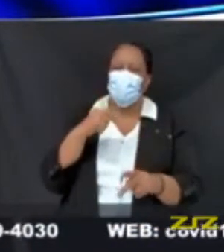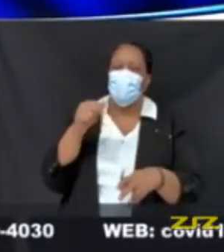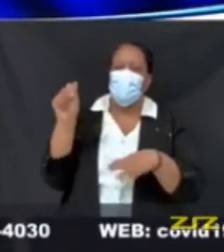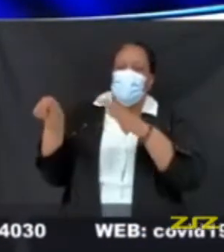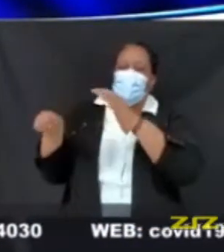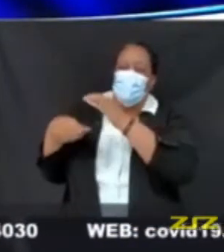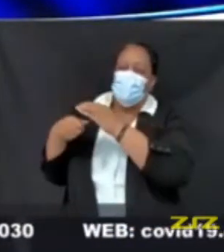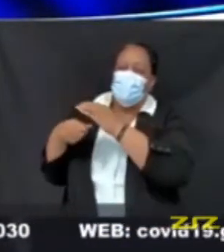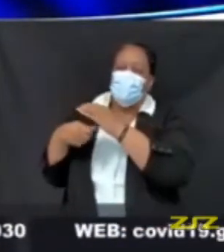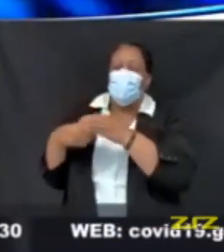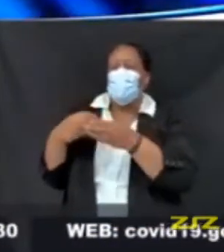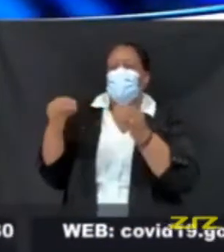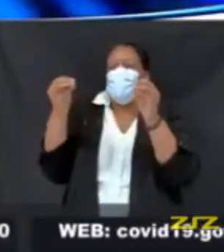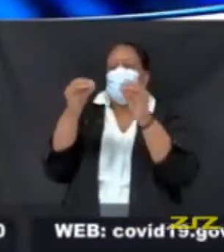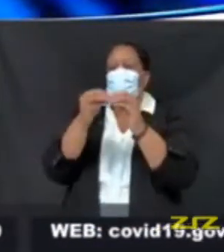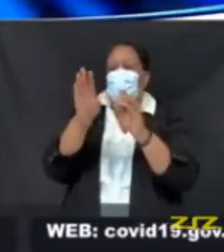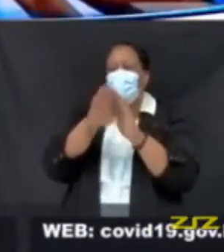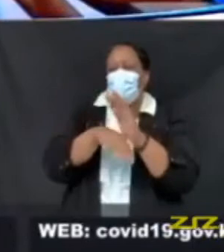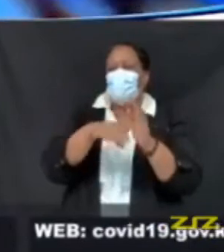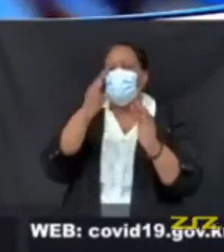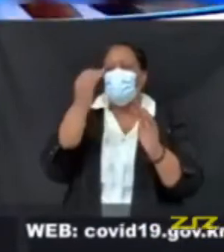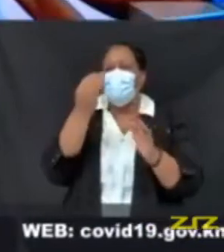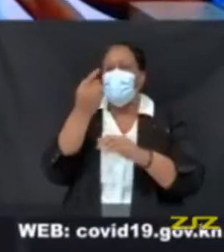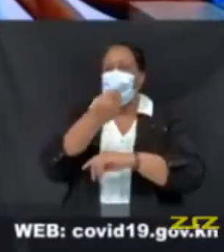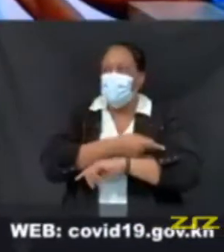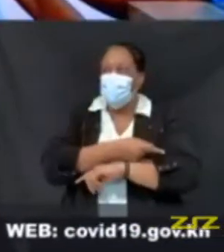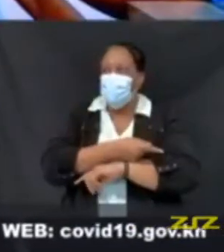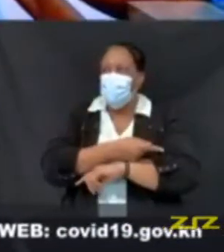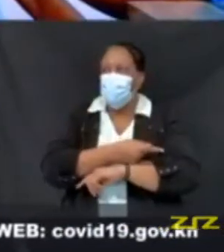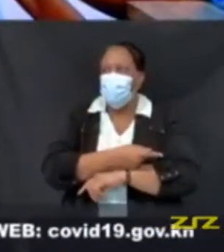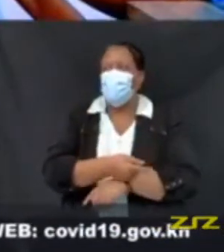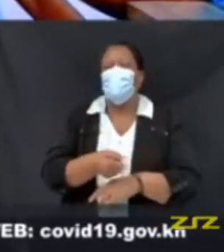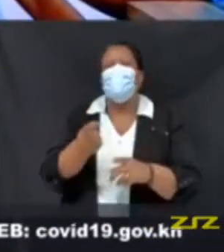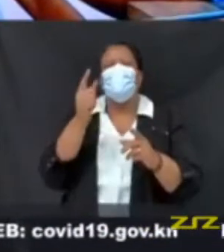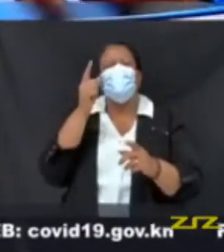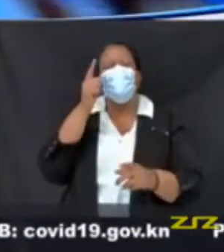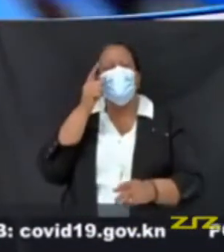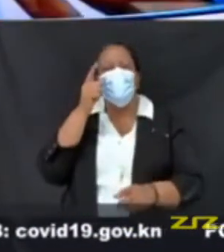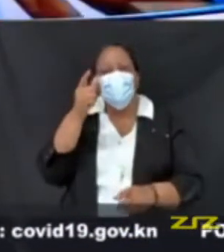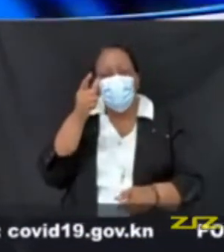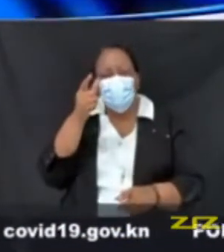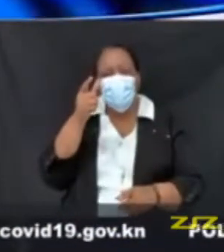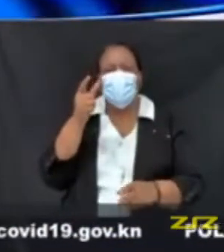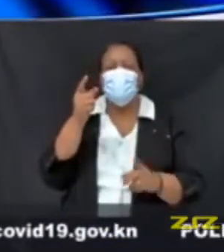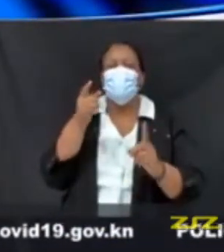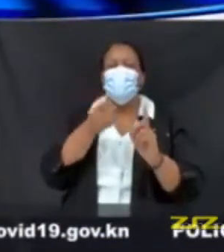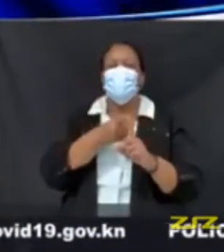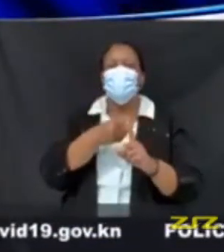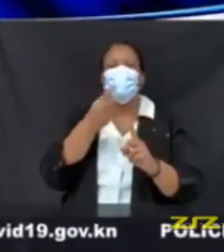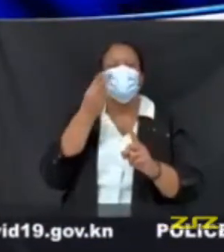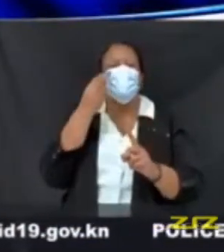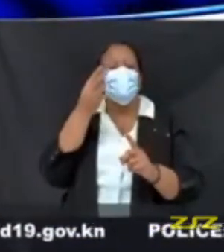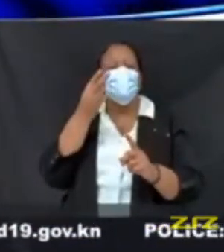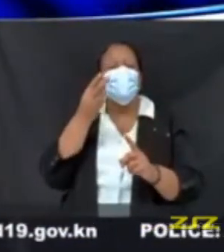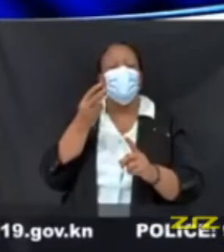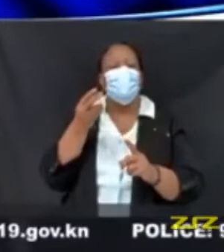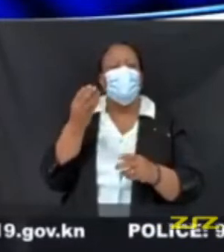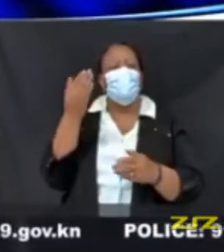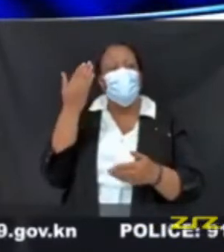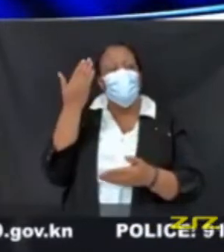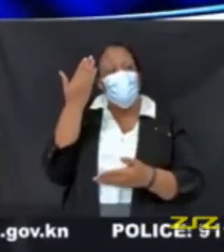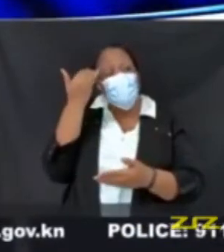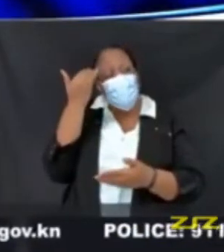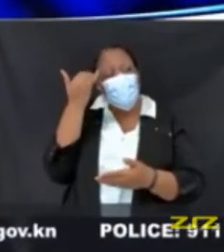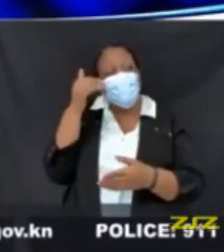quarantine for an extended period of time, you really need to look into the information